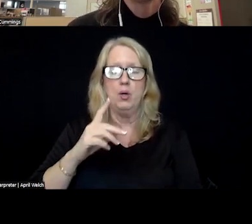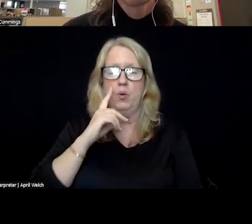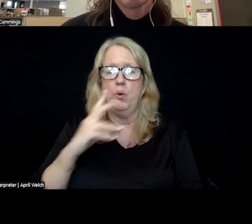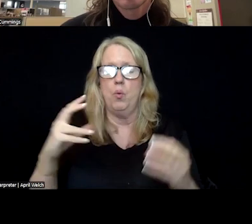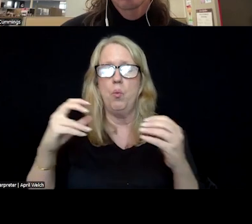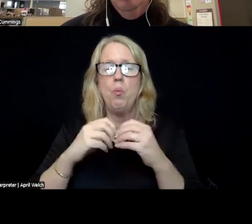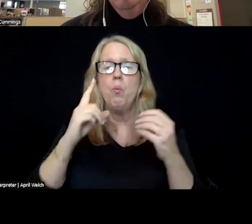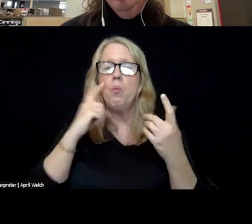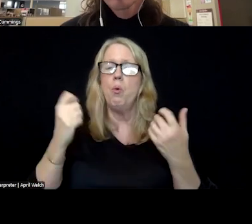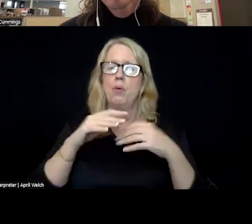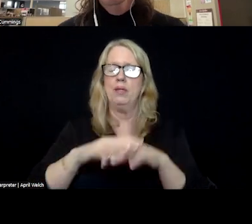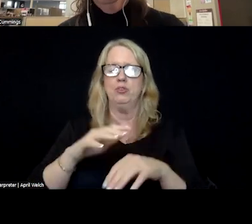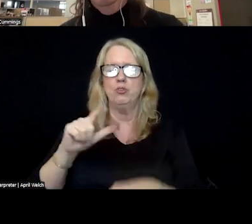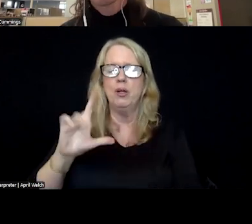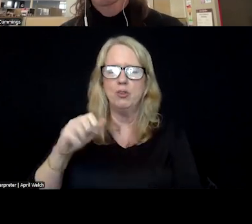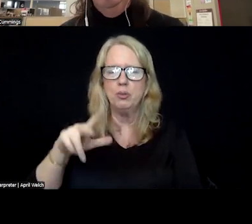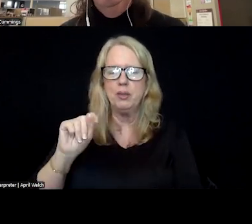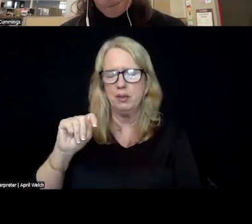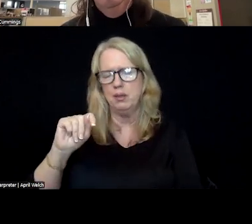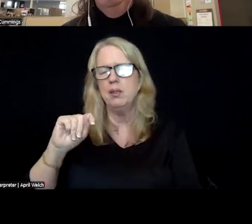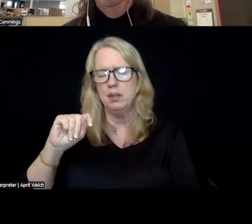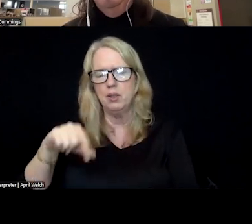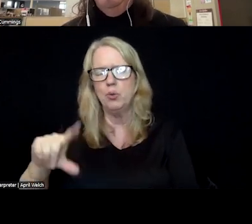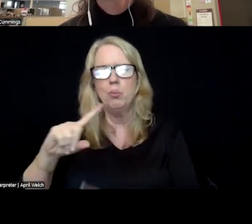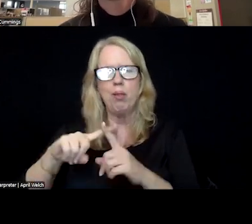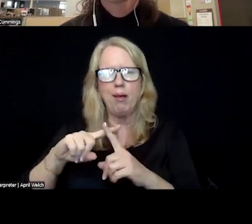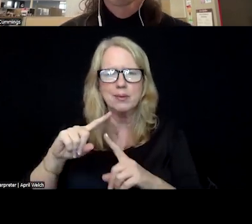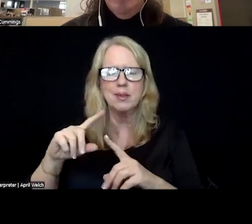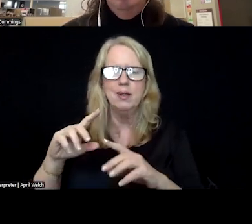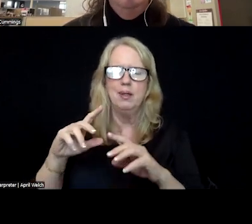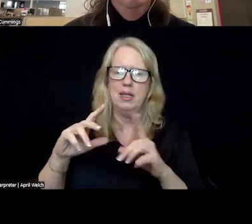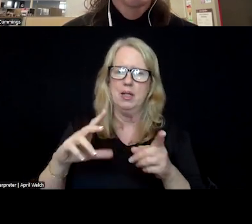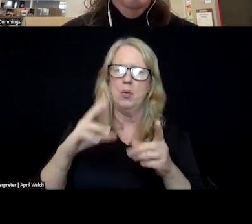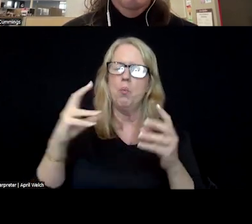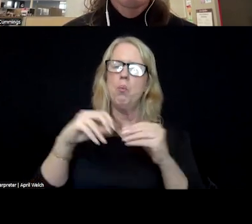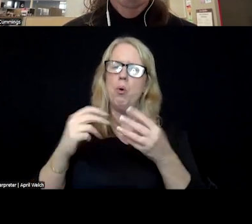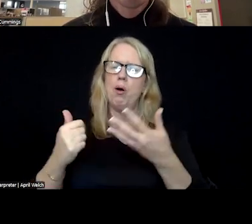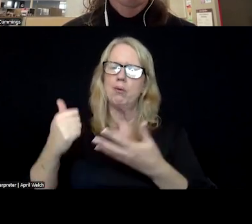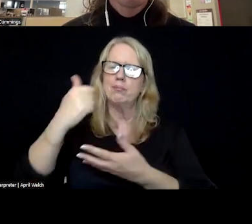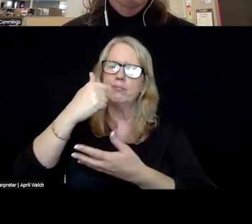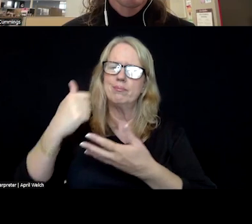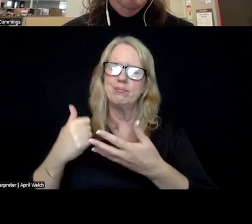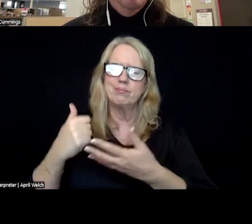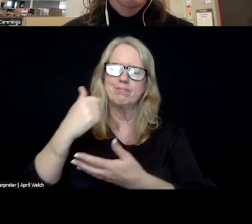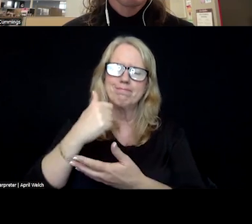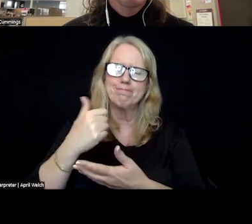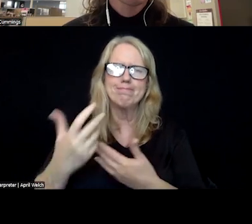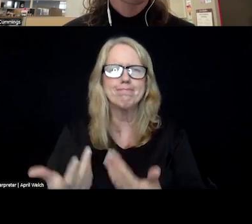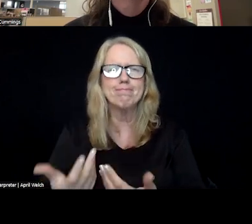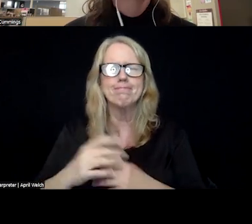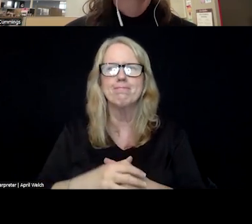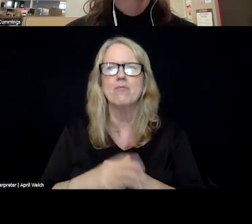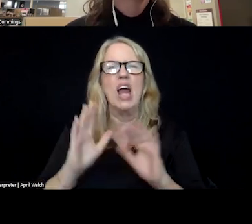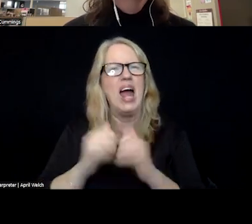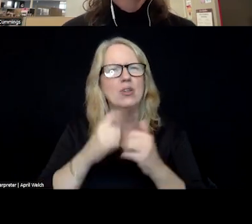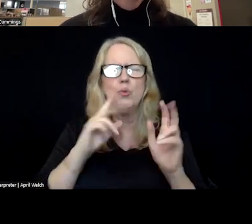mainstream LGBTQ plus research, there's higher ranked, how do I